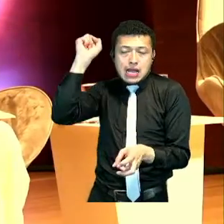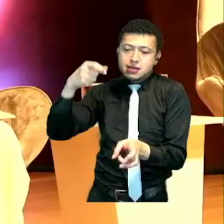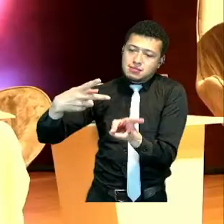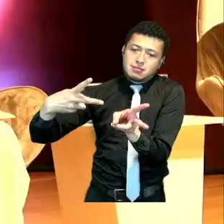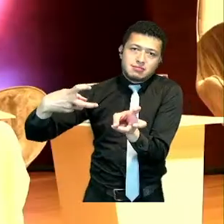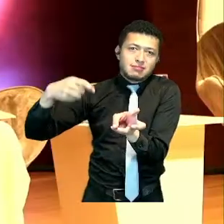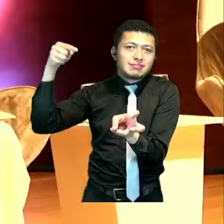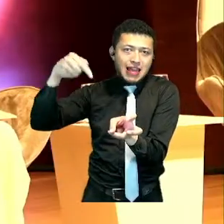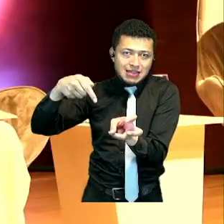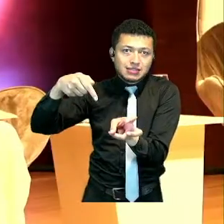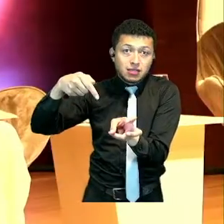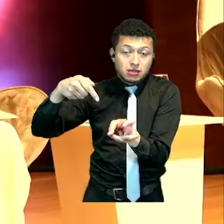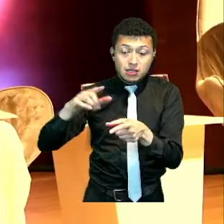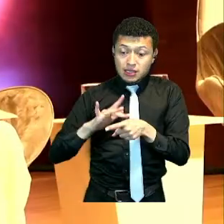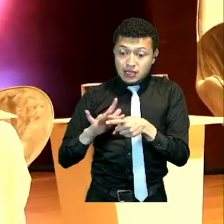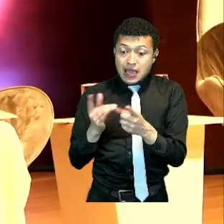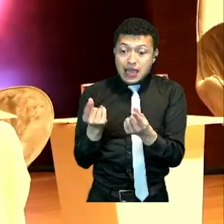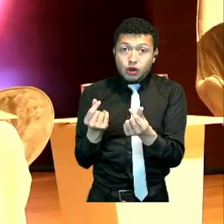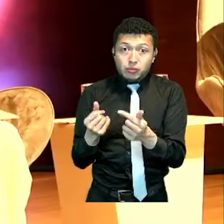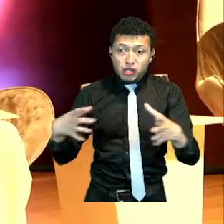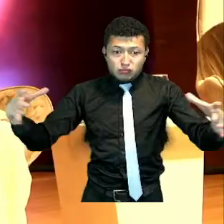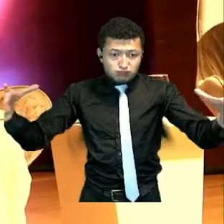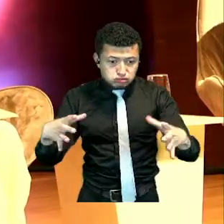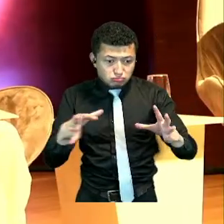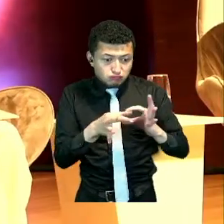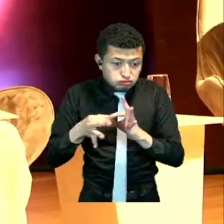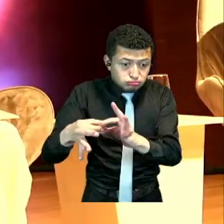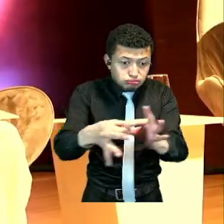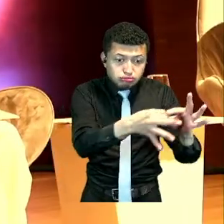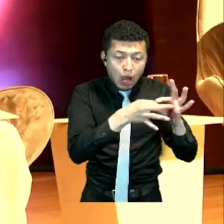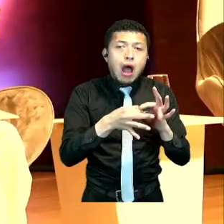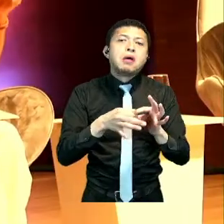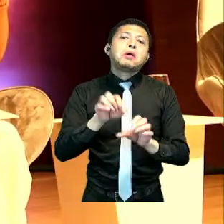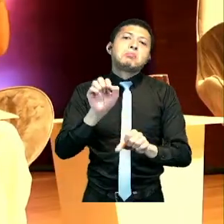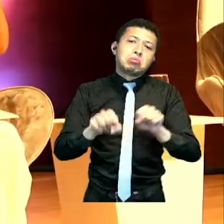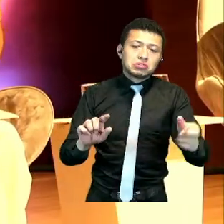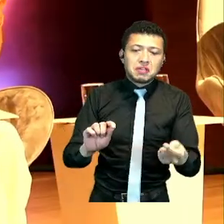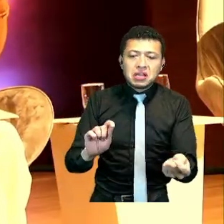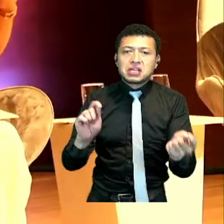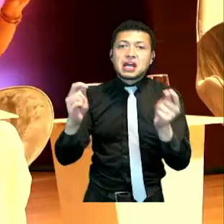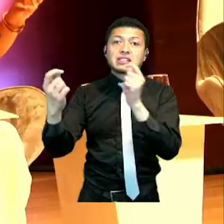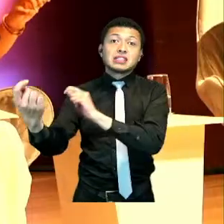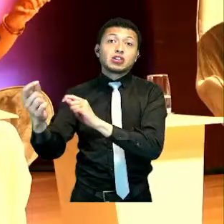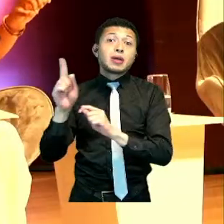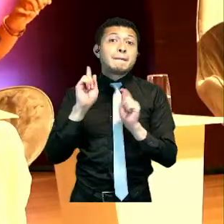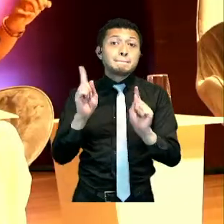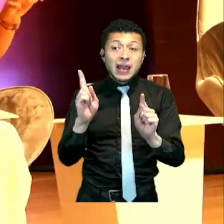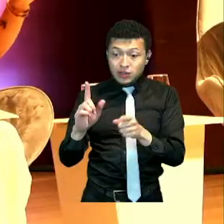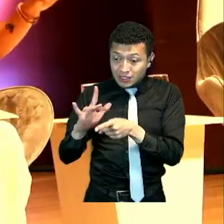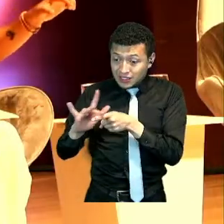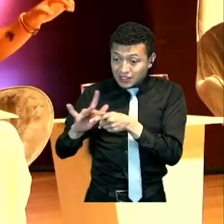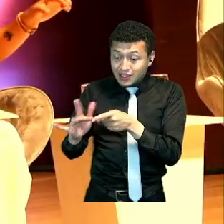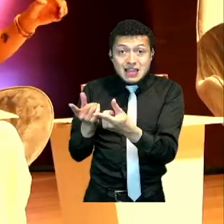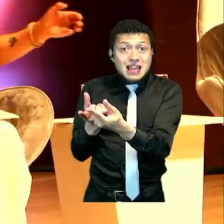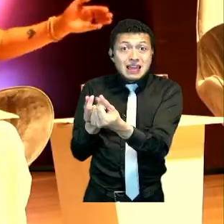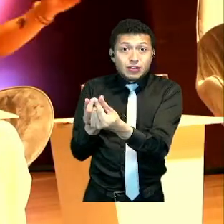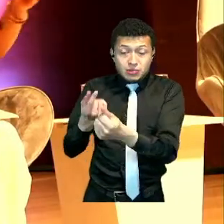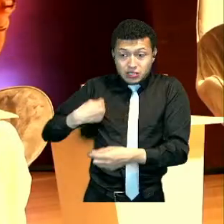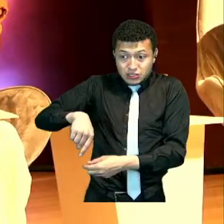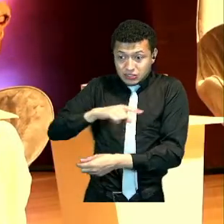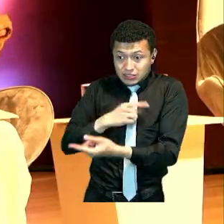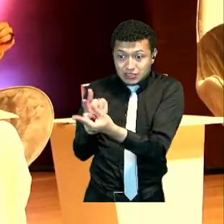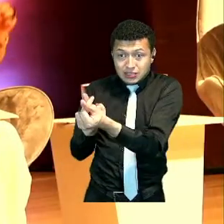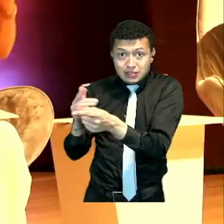community? If the economic practice invites us to come together, it can be a transition practice, but if the economic practice that we